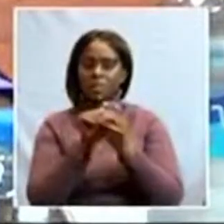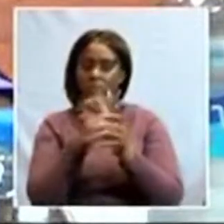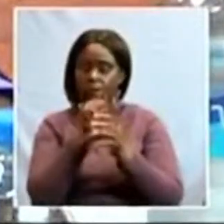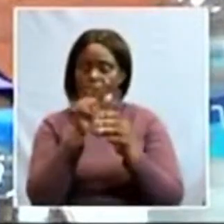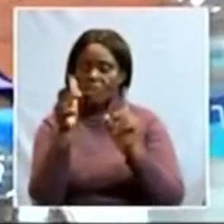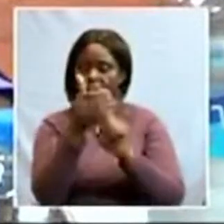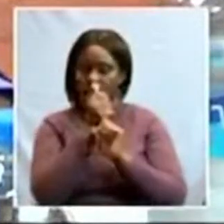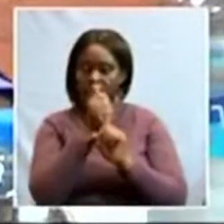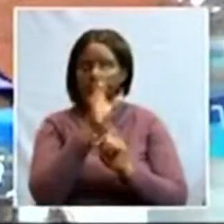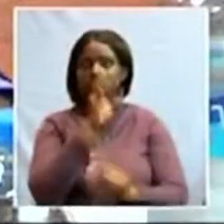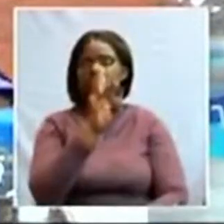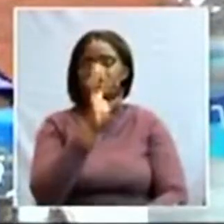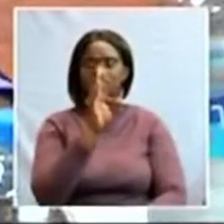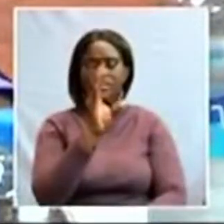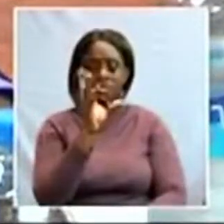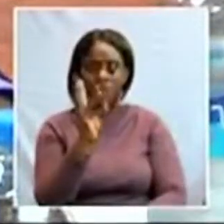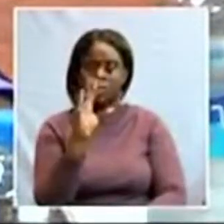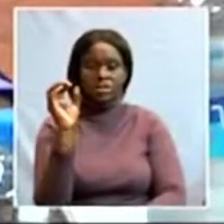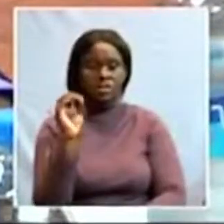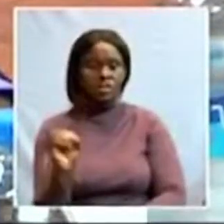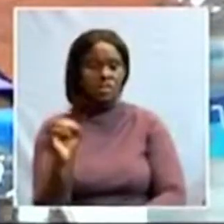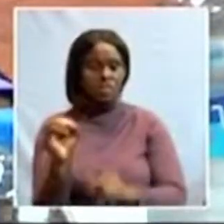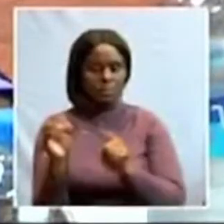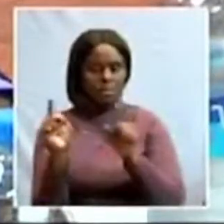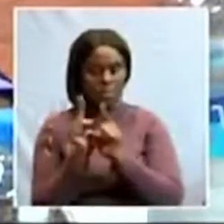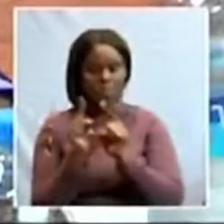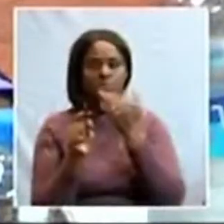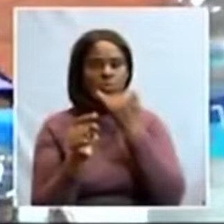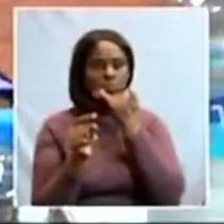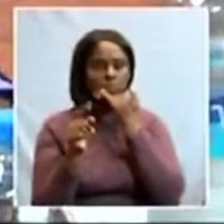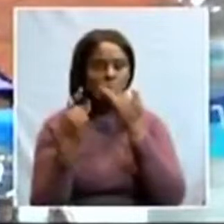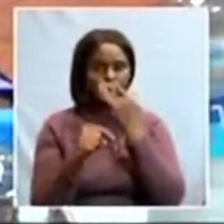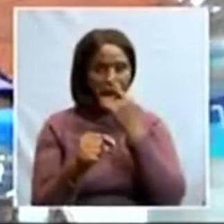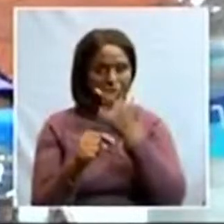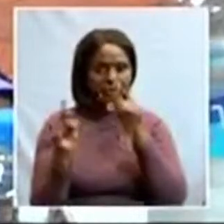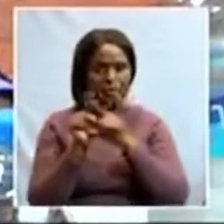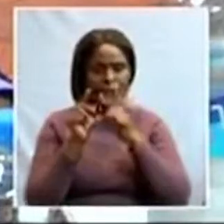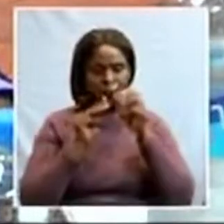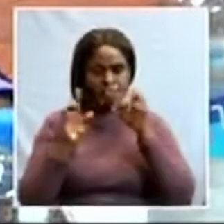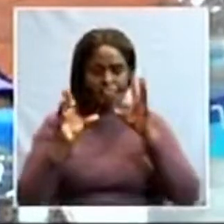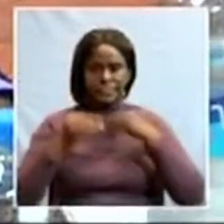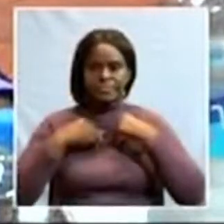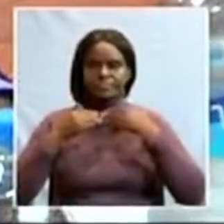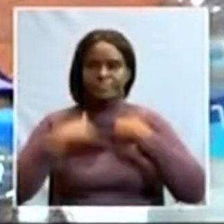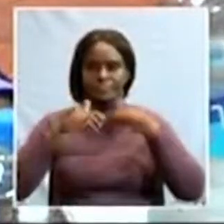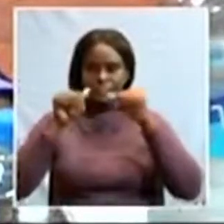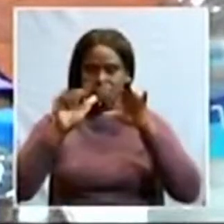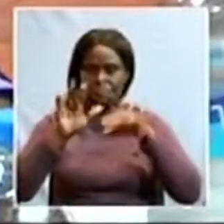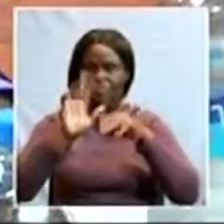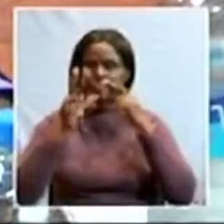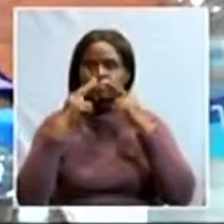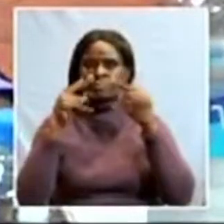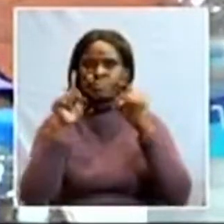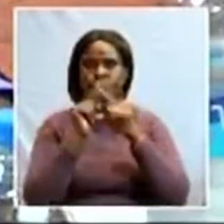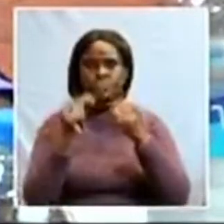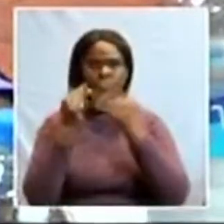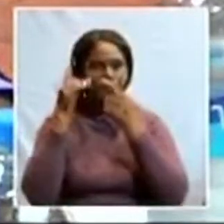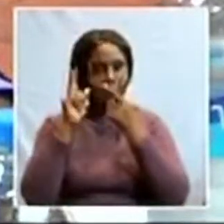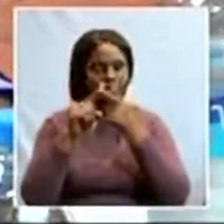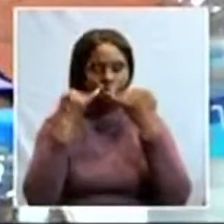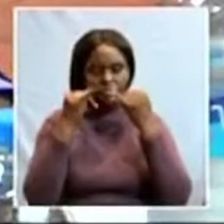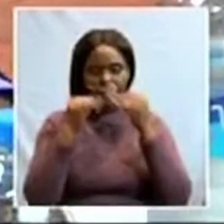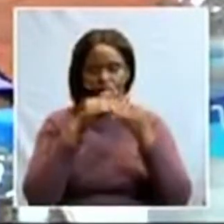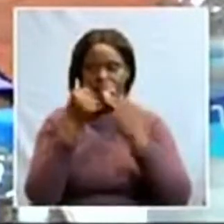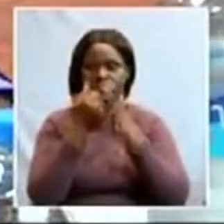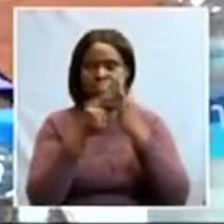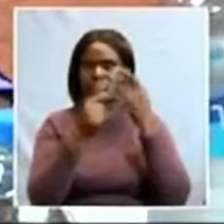scored 76%. Cause of query: management acknowledges auditor's findings and wish to state that the